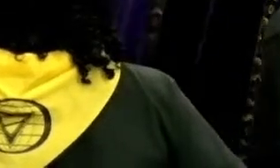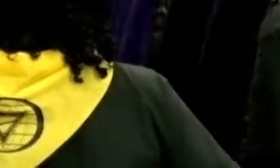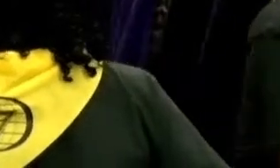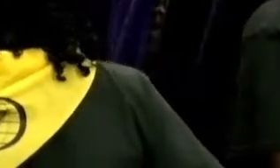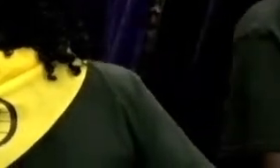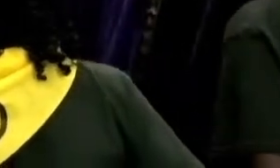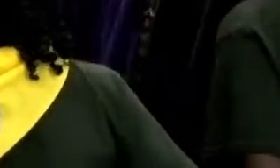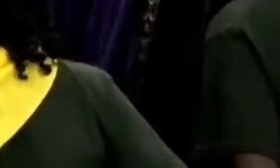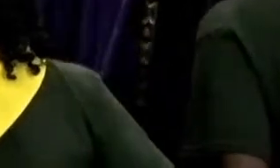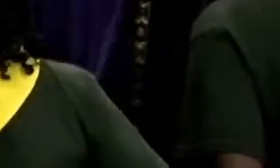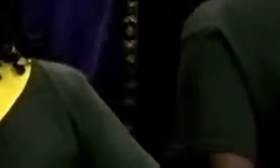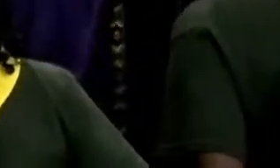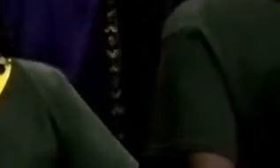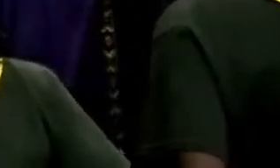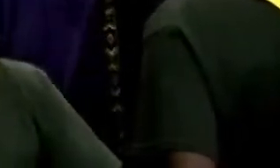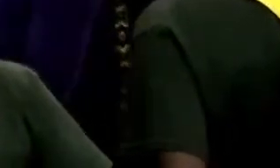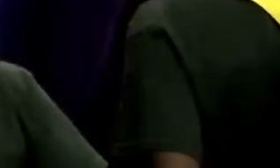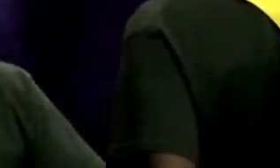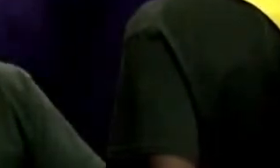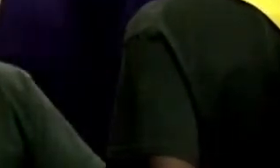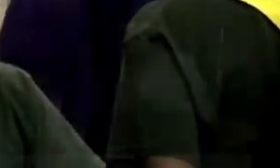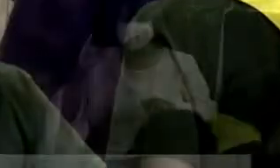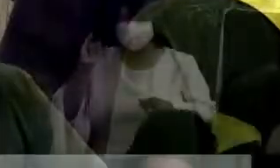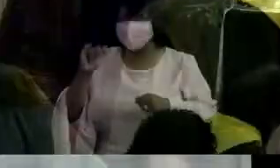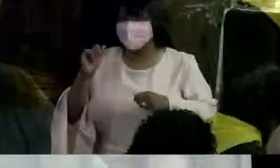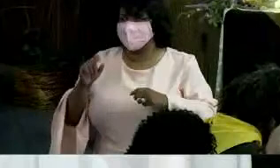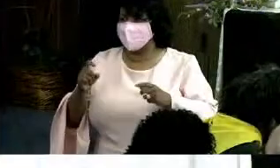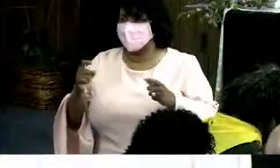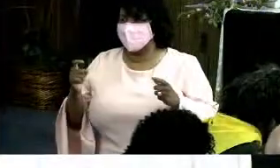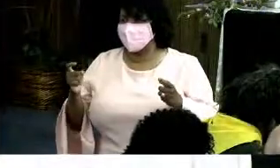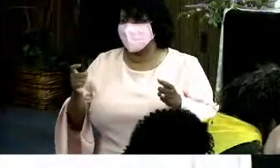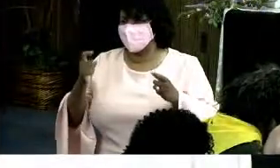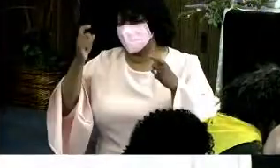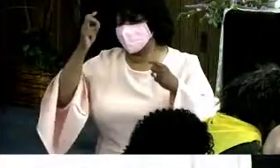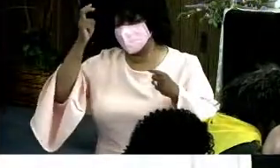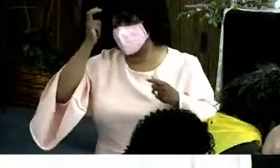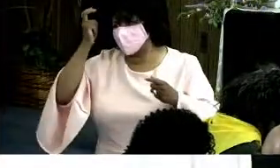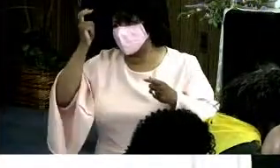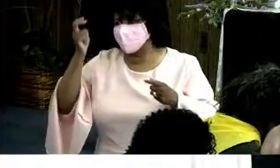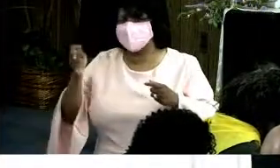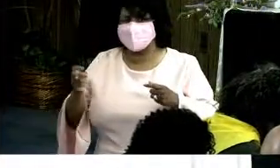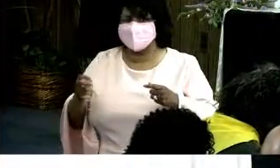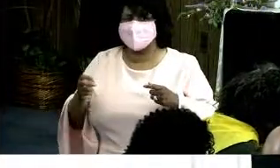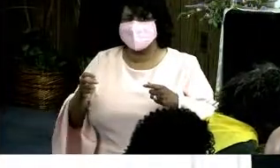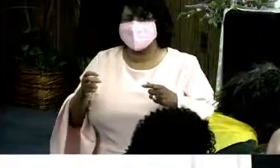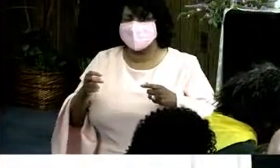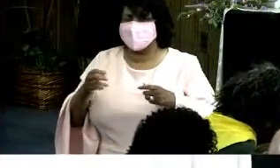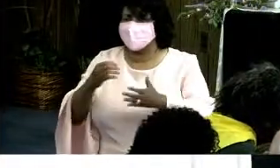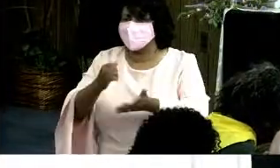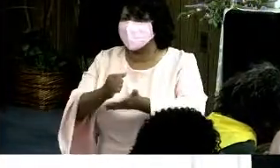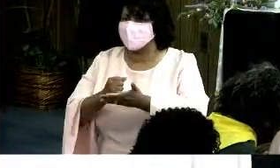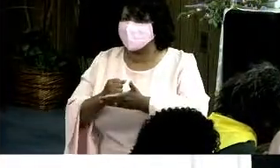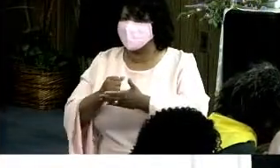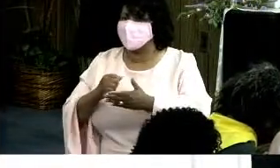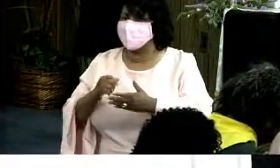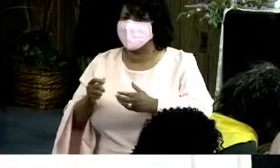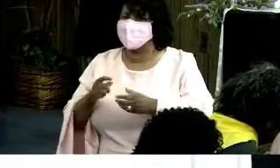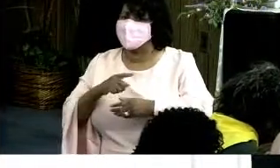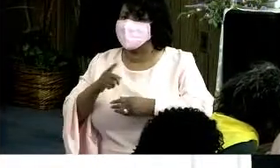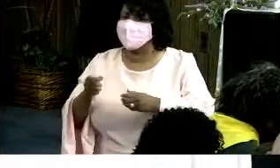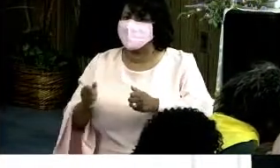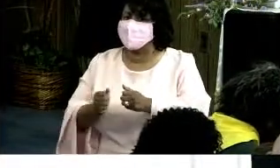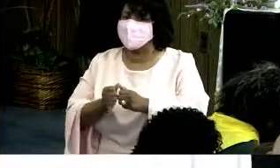enemy, but fill the vehicles with your spirit. Lord, help them with danger seen and